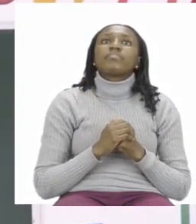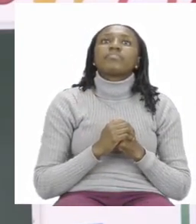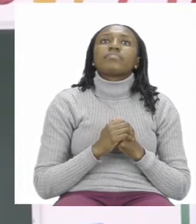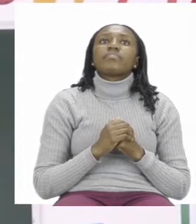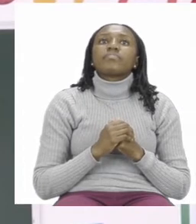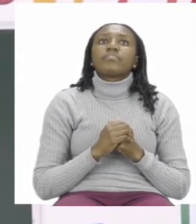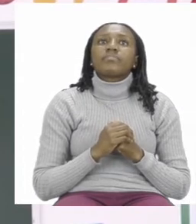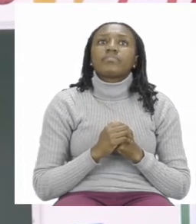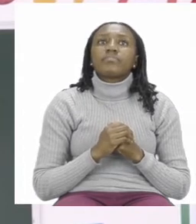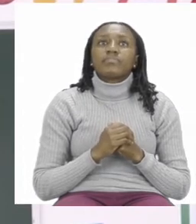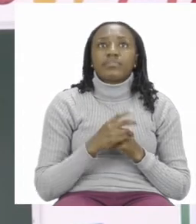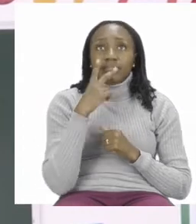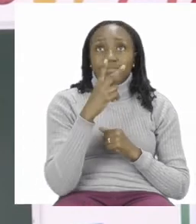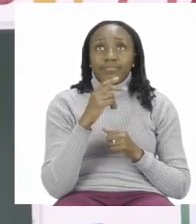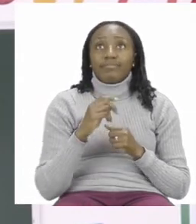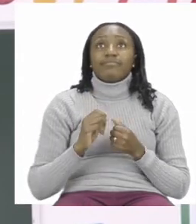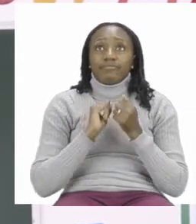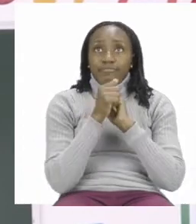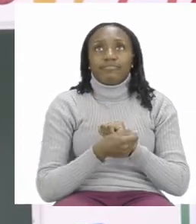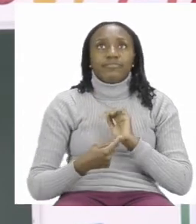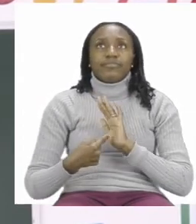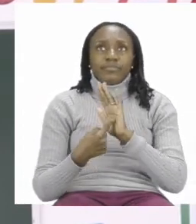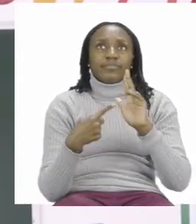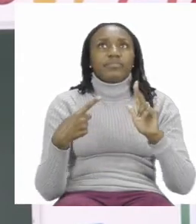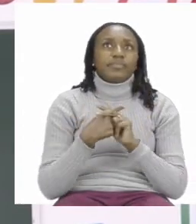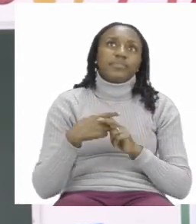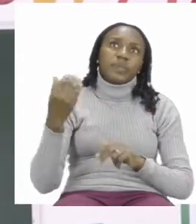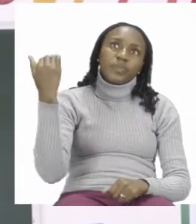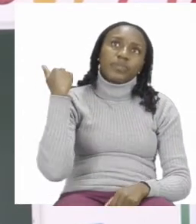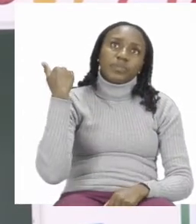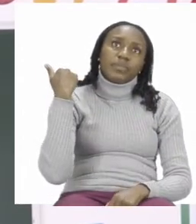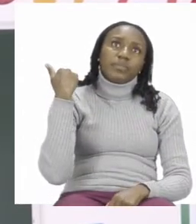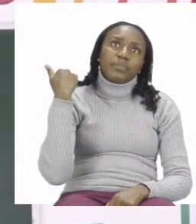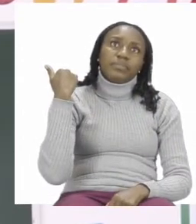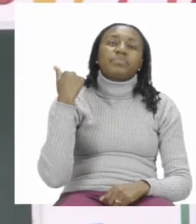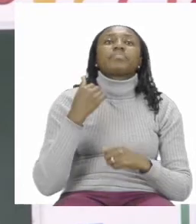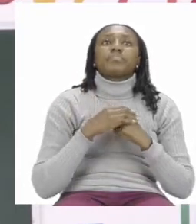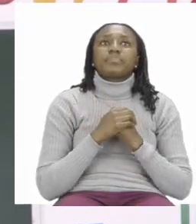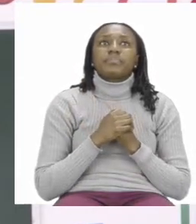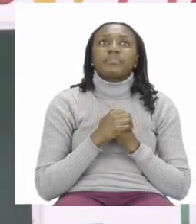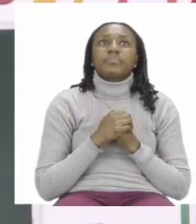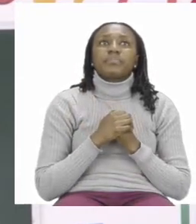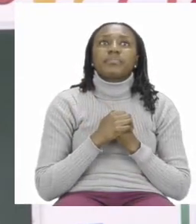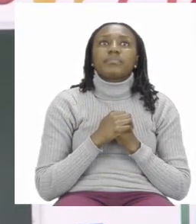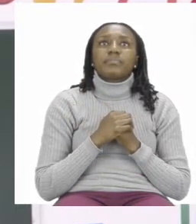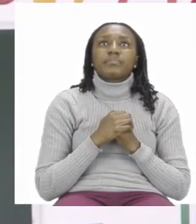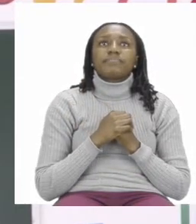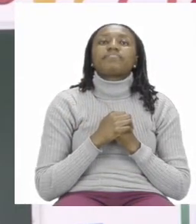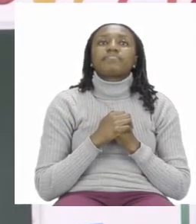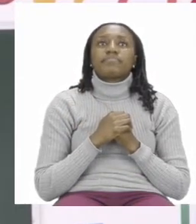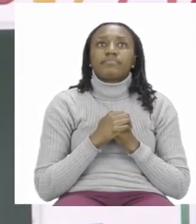changed from toss to tossed. Because it's changed, it's showing that the action